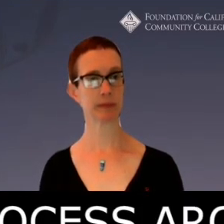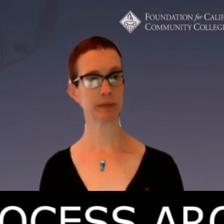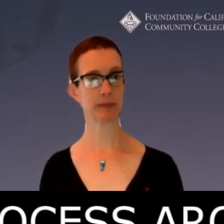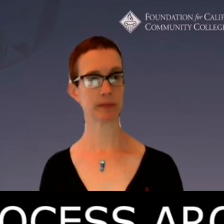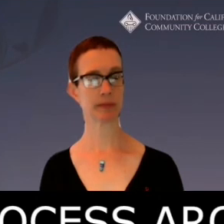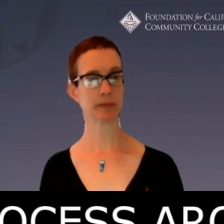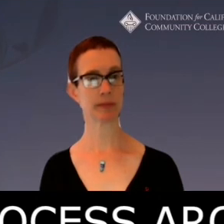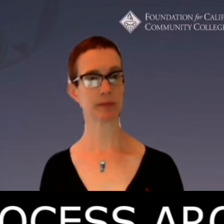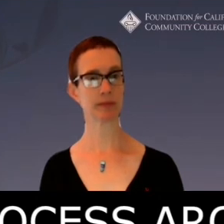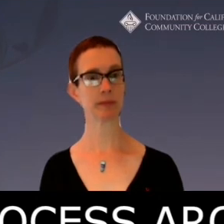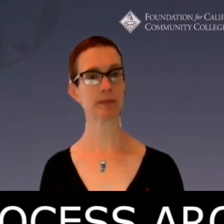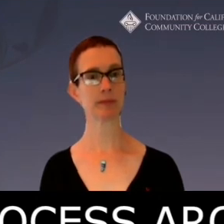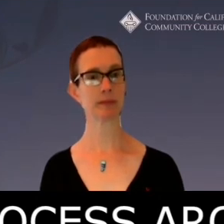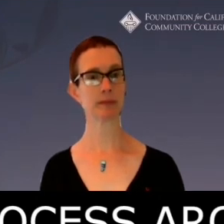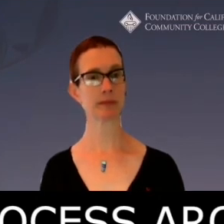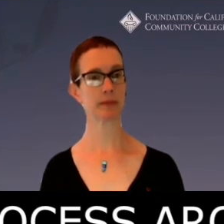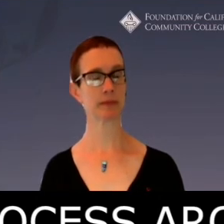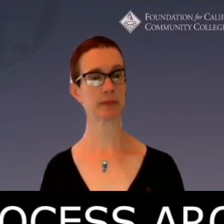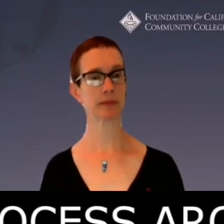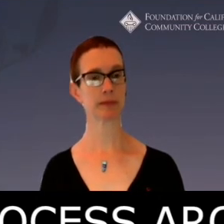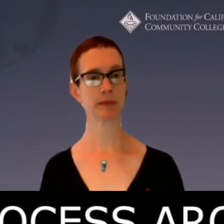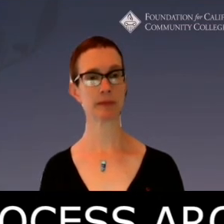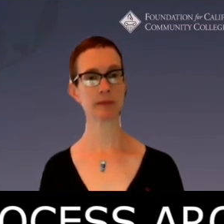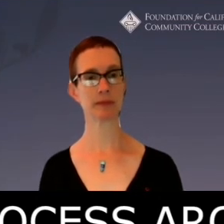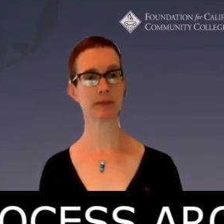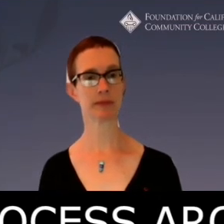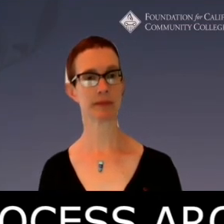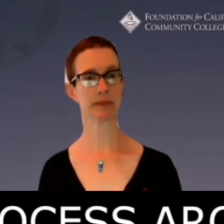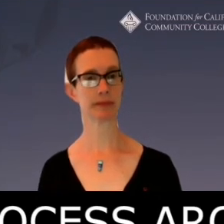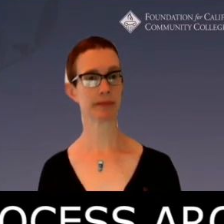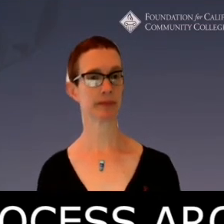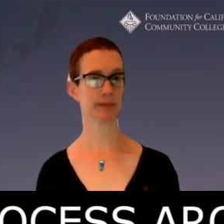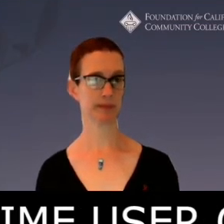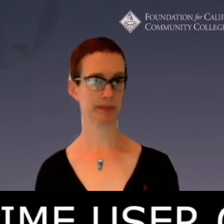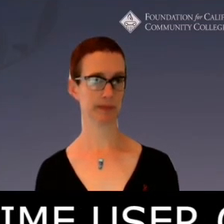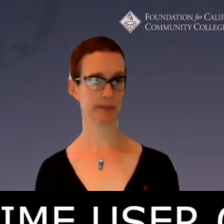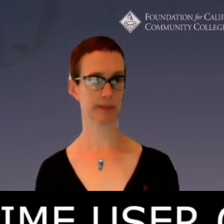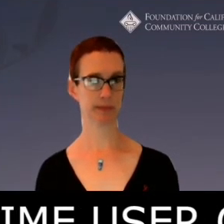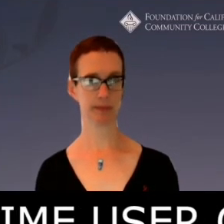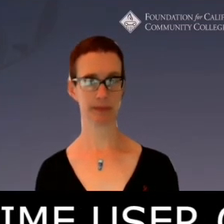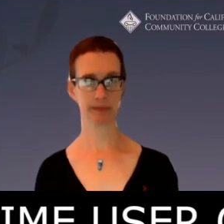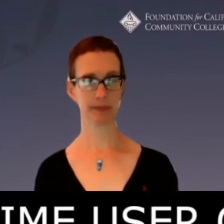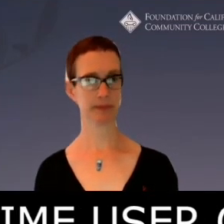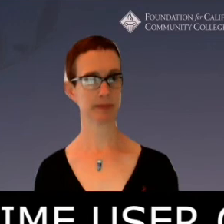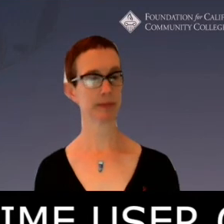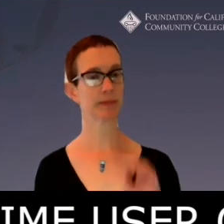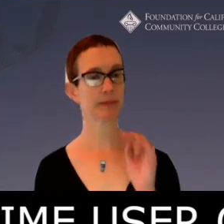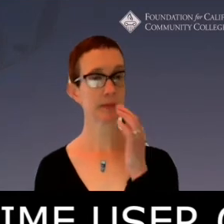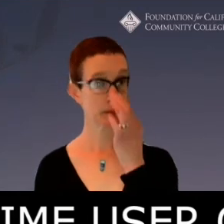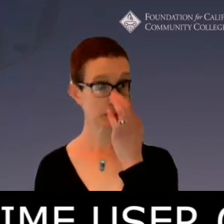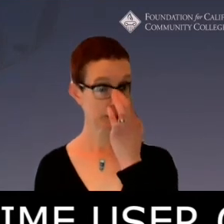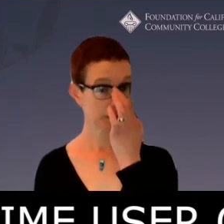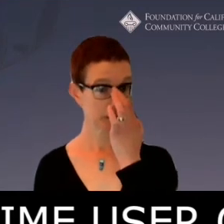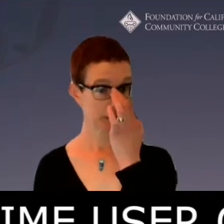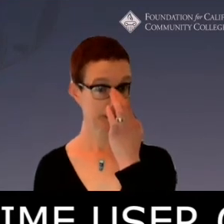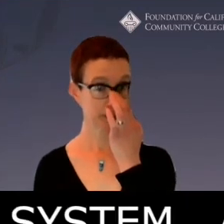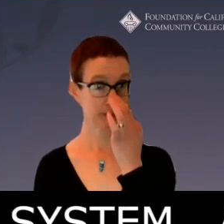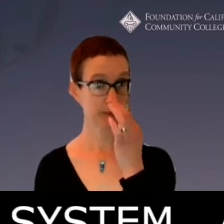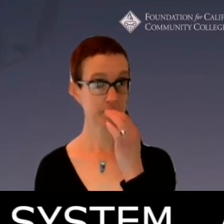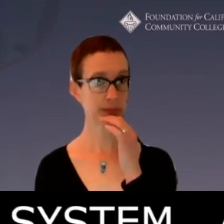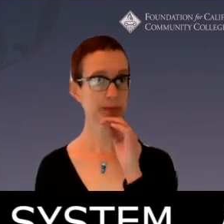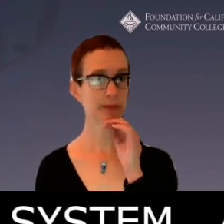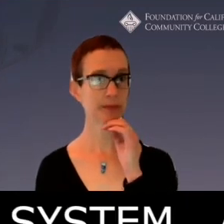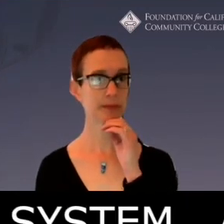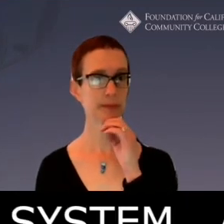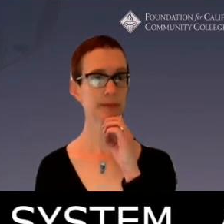long time user of Naviance as a parallel data system. And for many, many equity